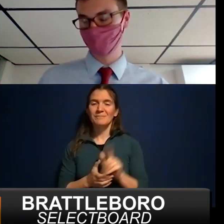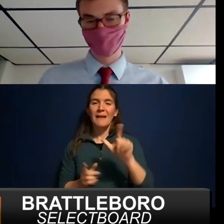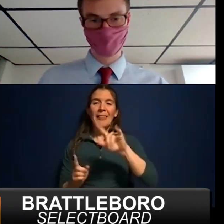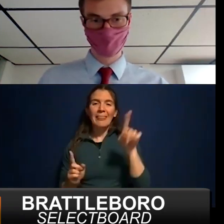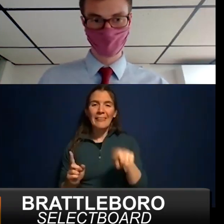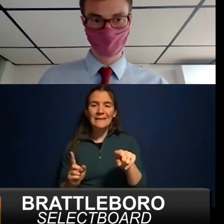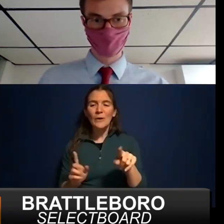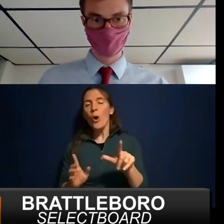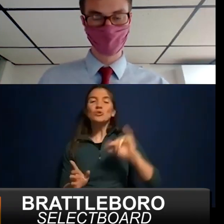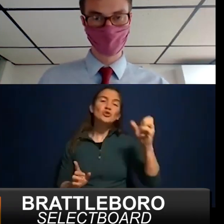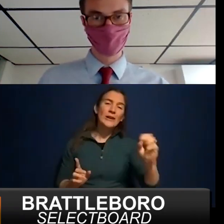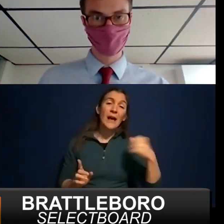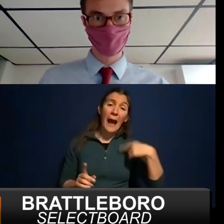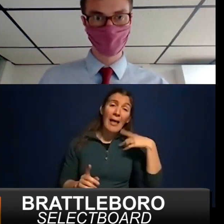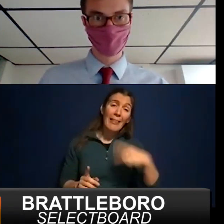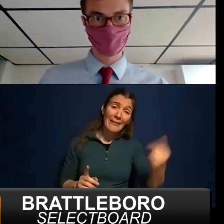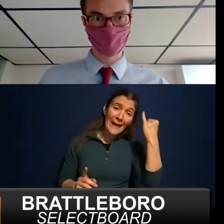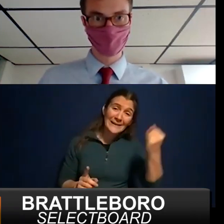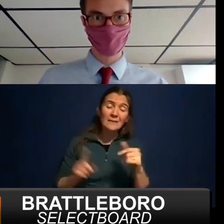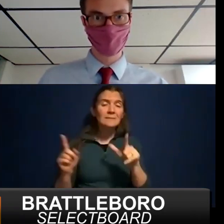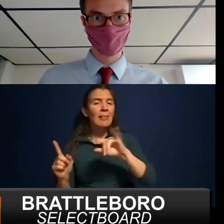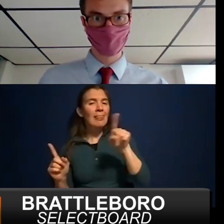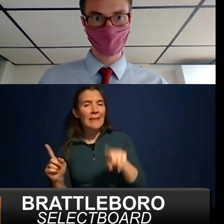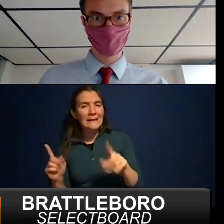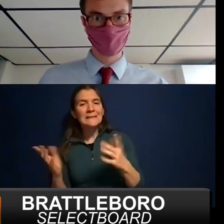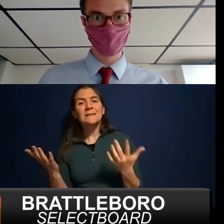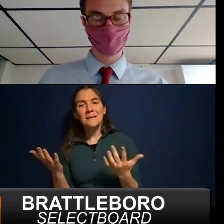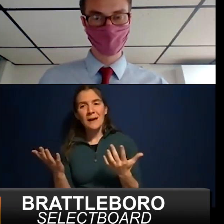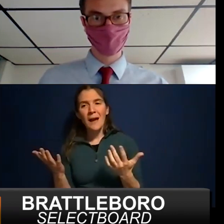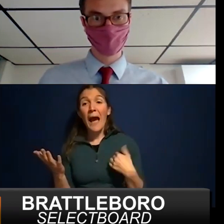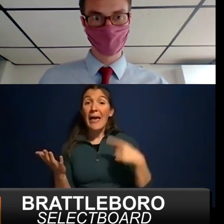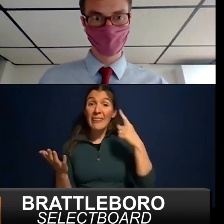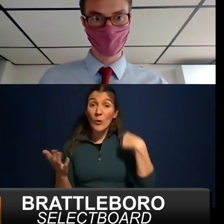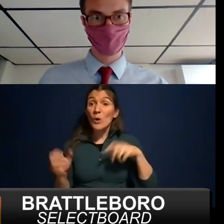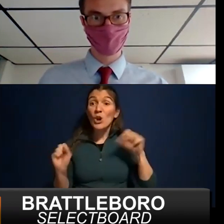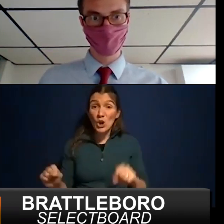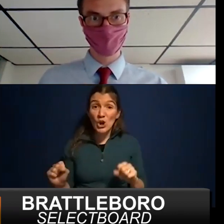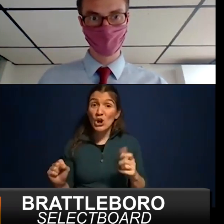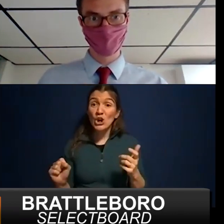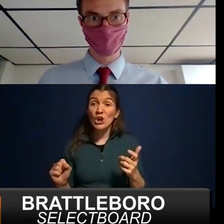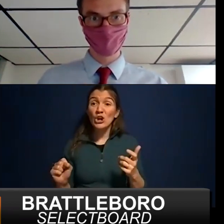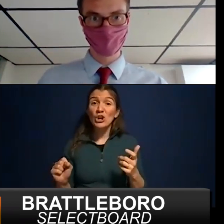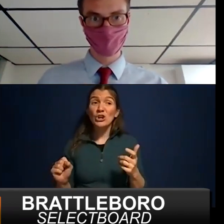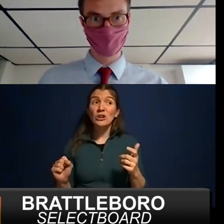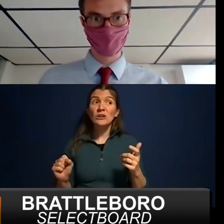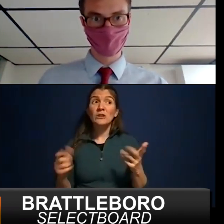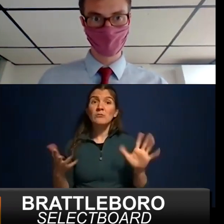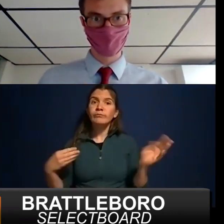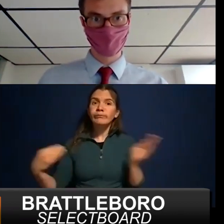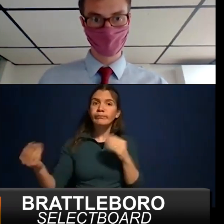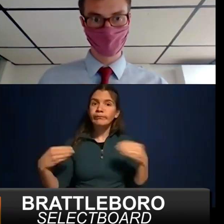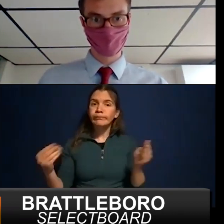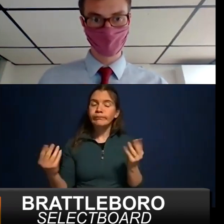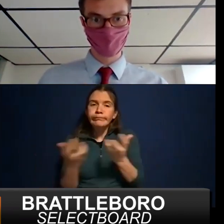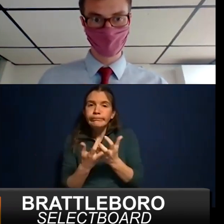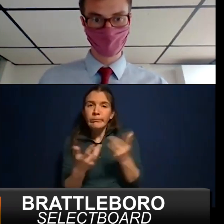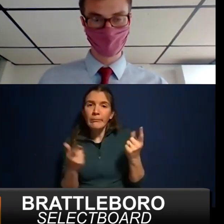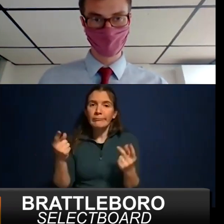I like that idea too. You know what? I think we could have some sort of a hybrid that Jessica was